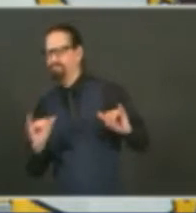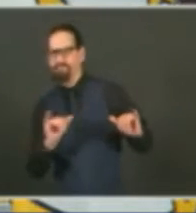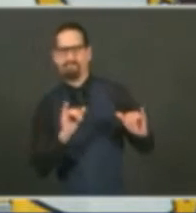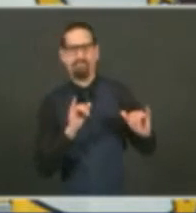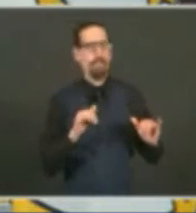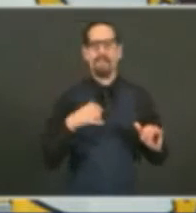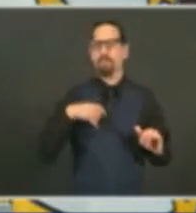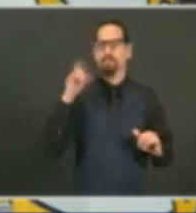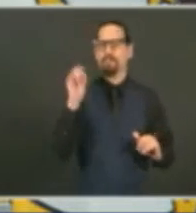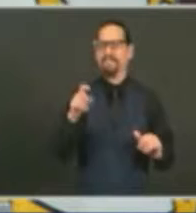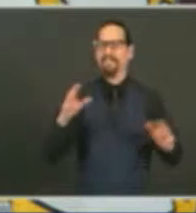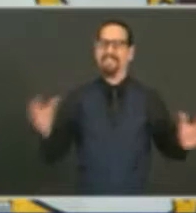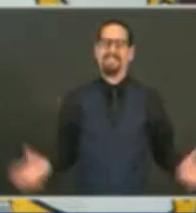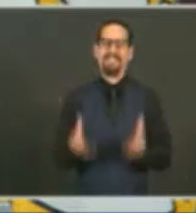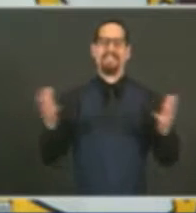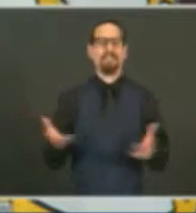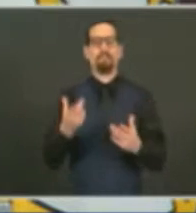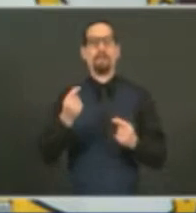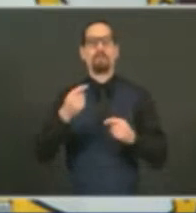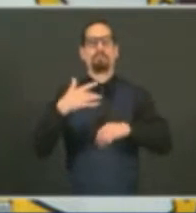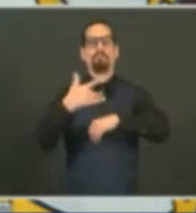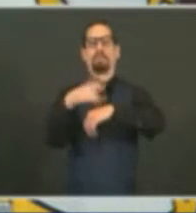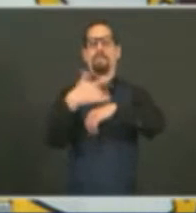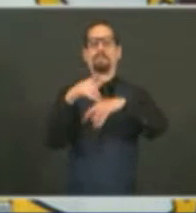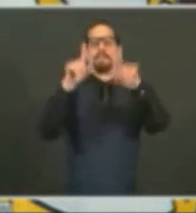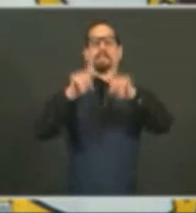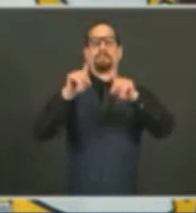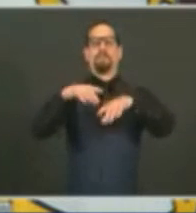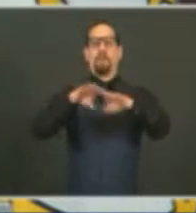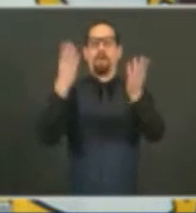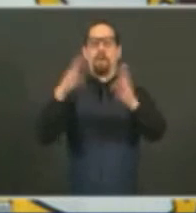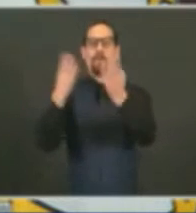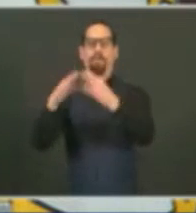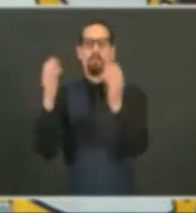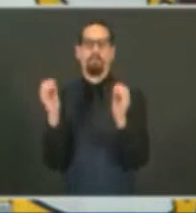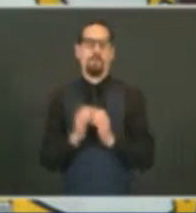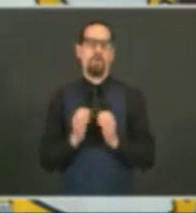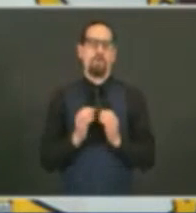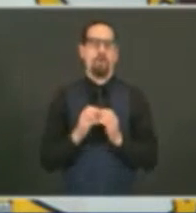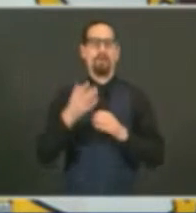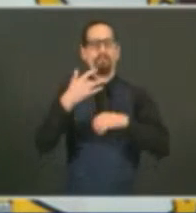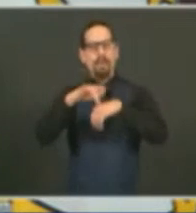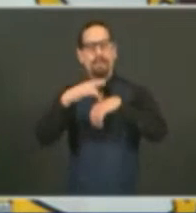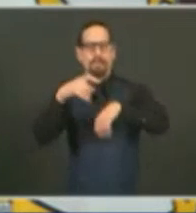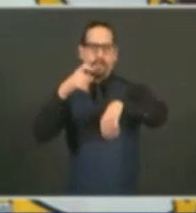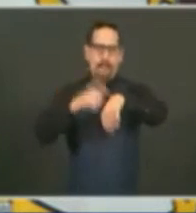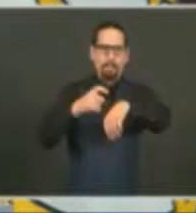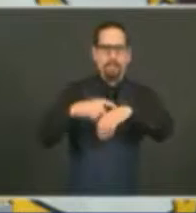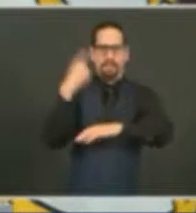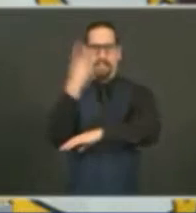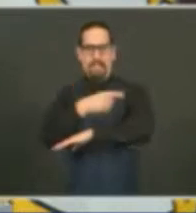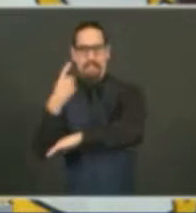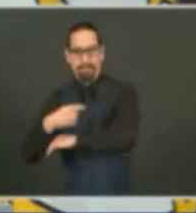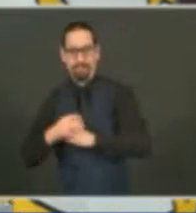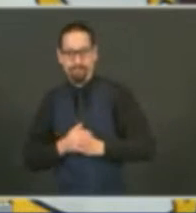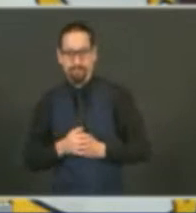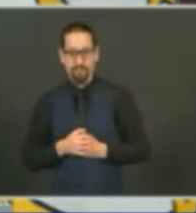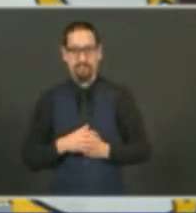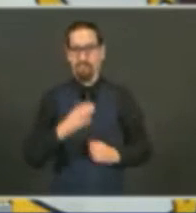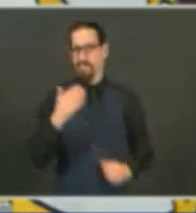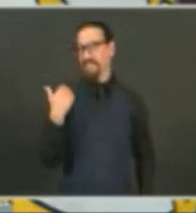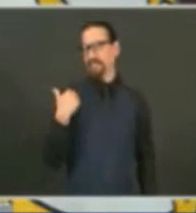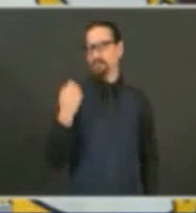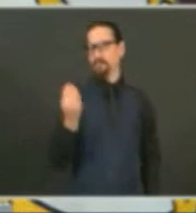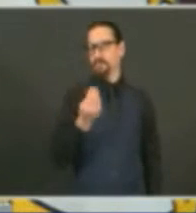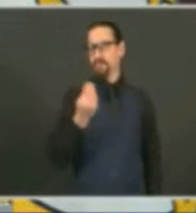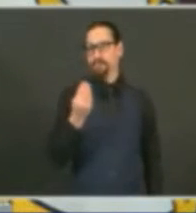system. And I want to tell you where we are today. On Monday, a few days ago, we